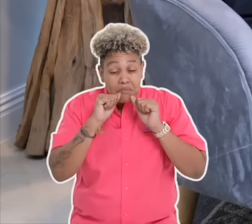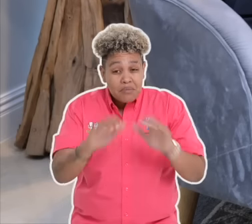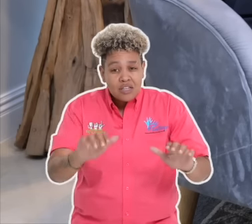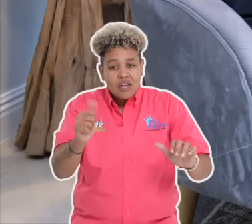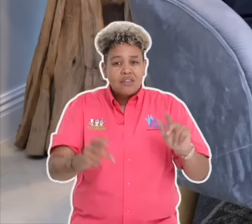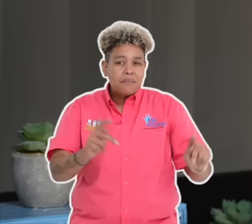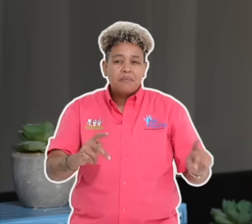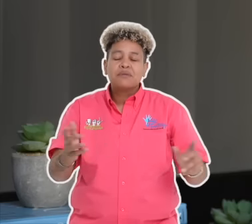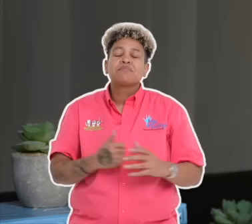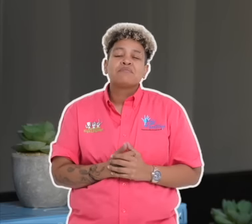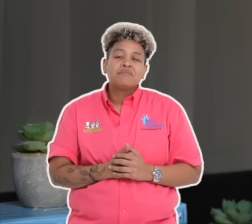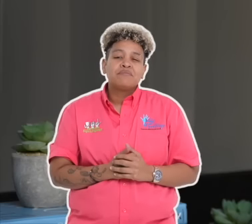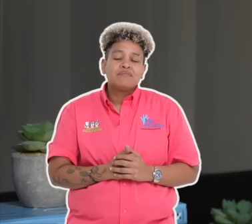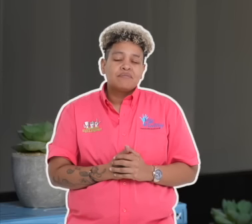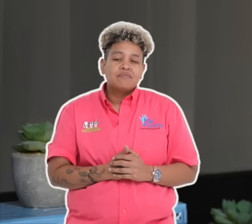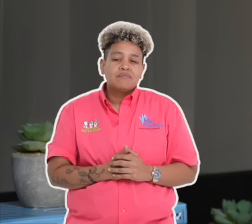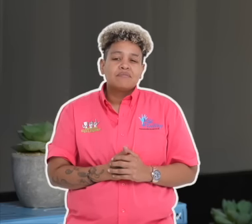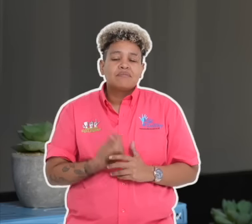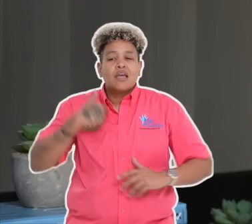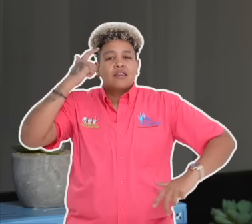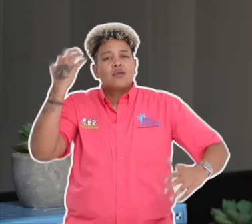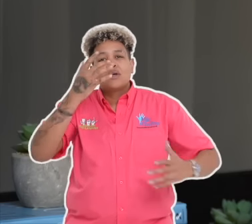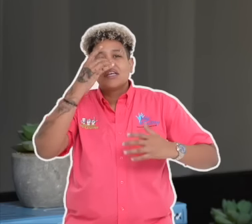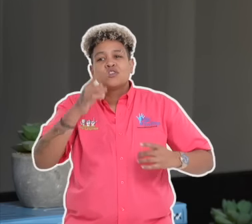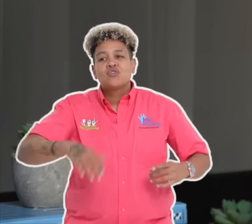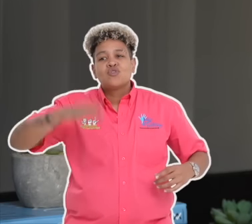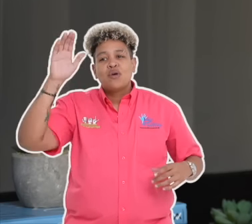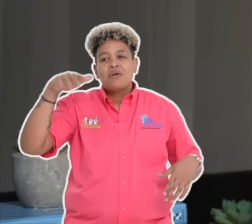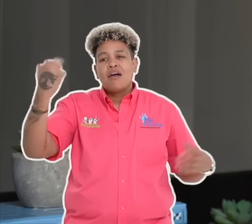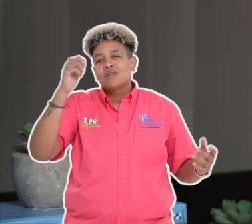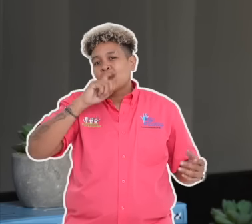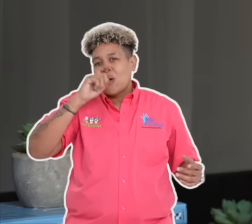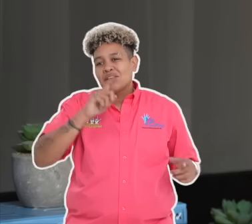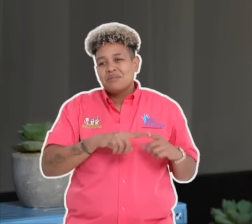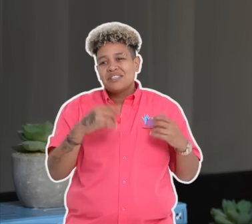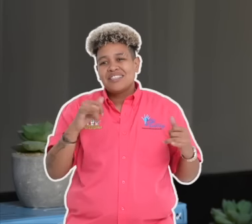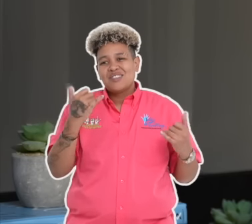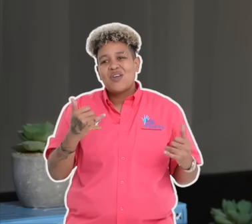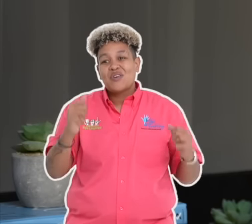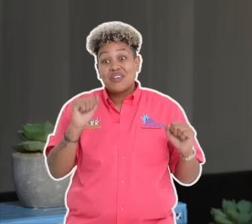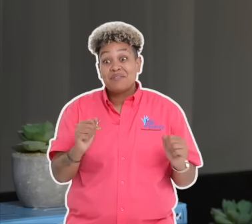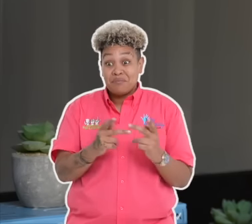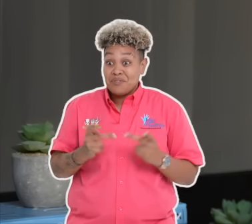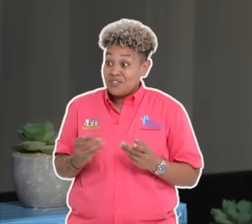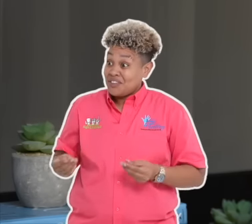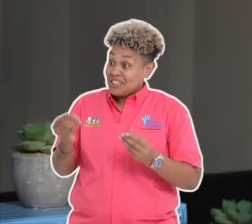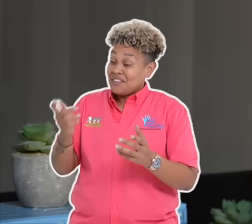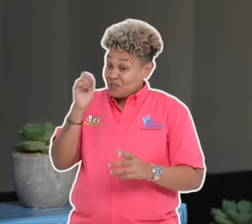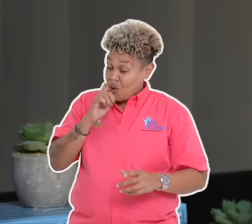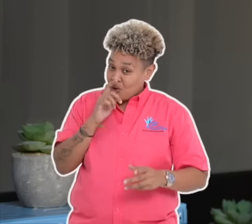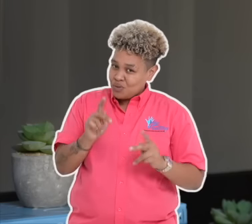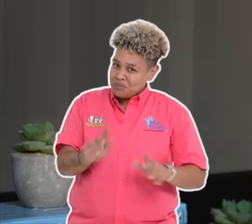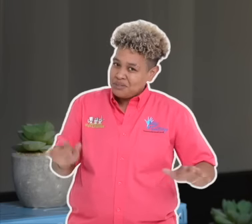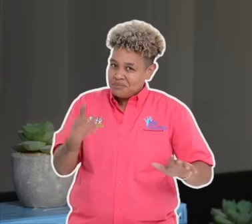I can bless others. I think what is interesting is that when you were growing up, you didn't have toys, and yet still now you are in a position to do